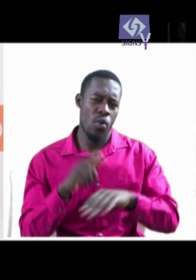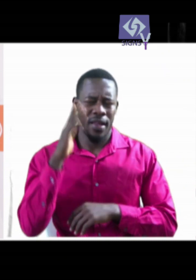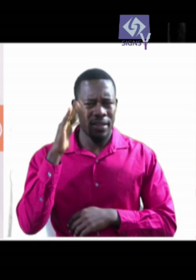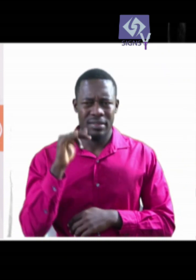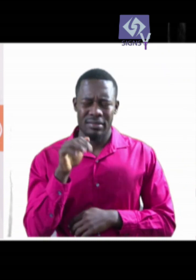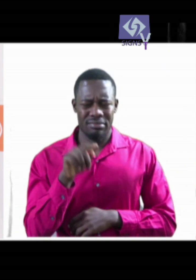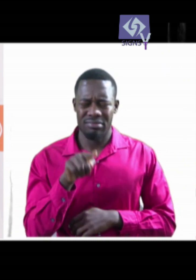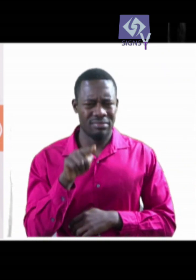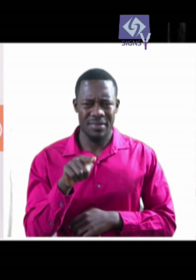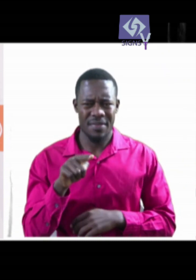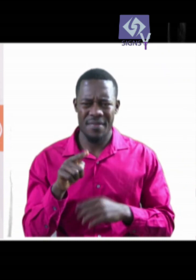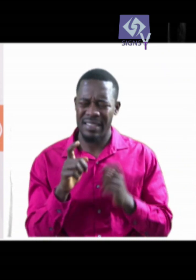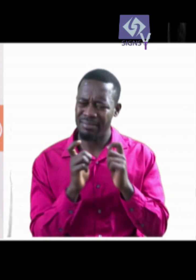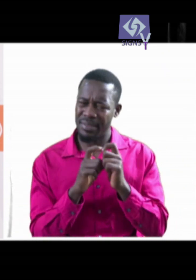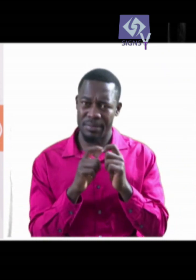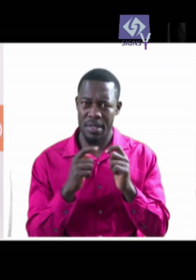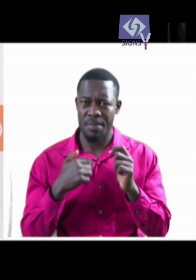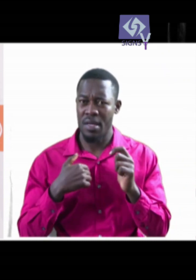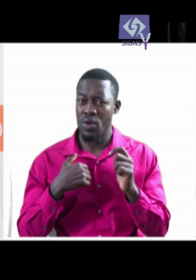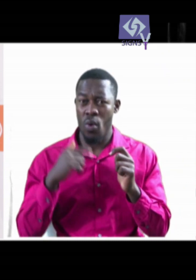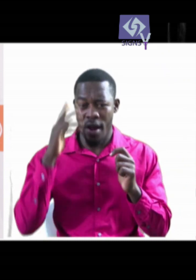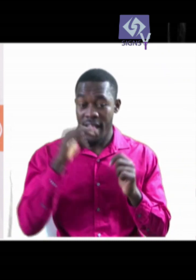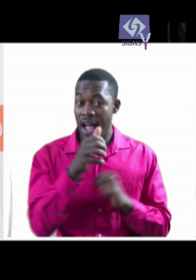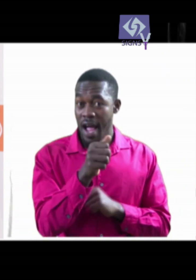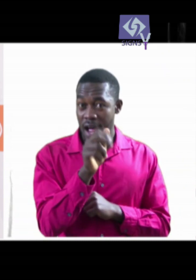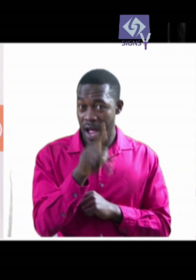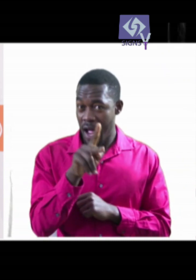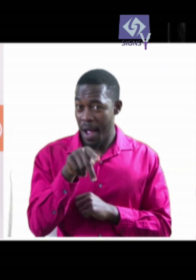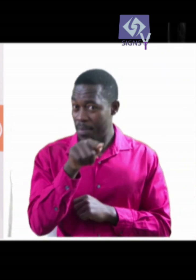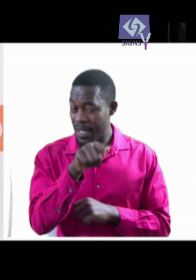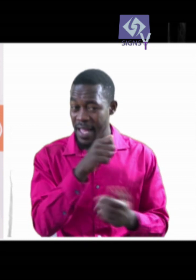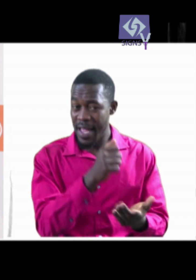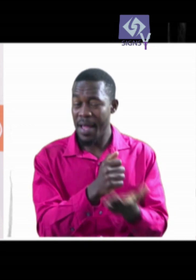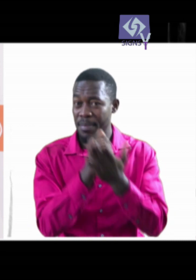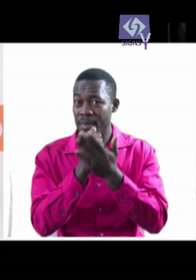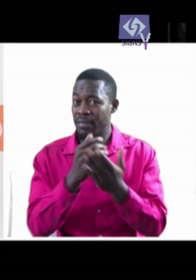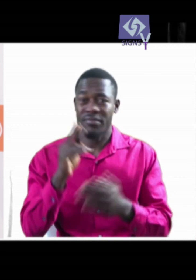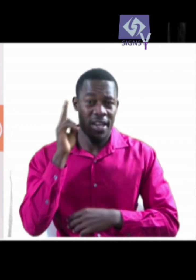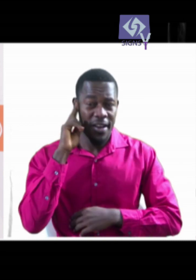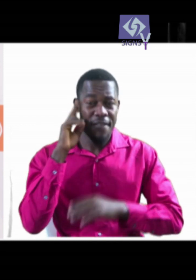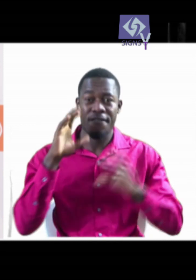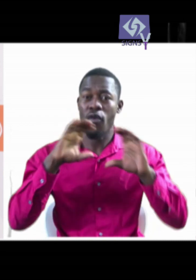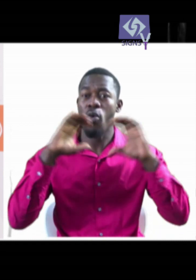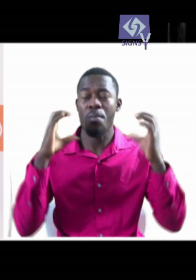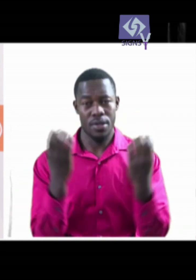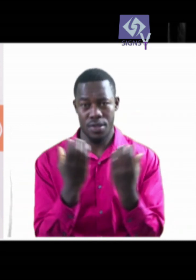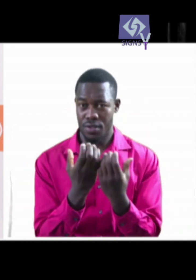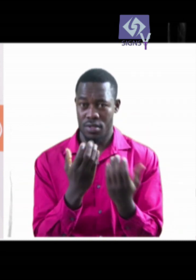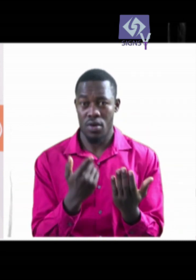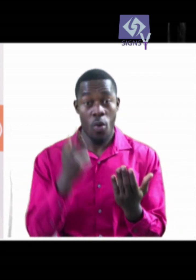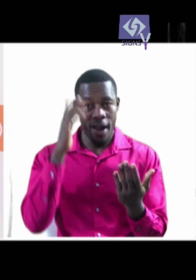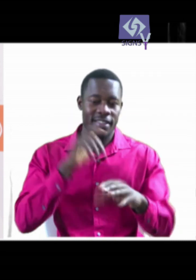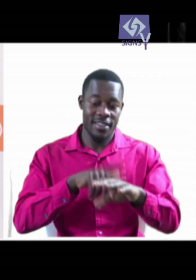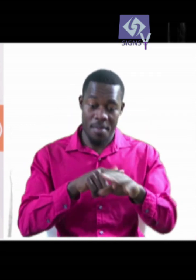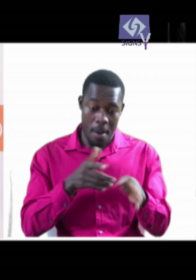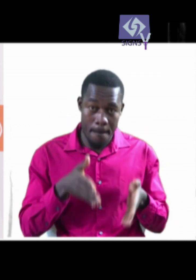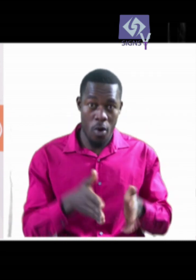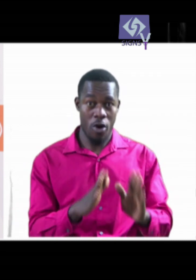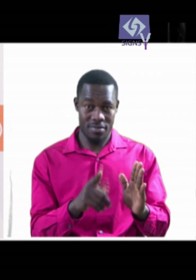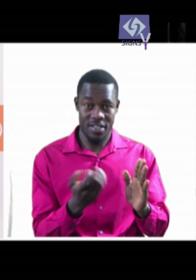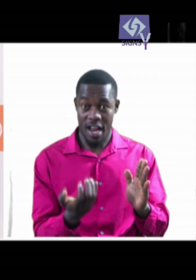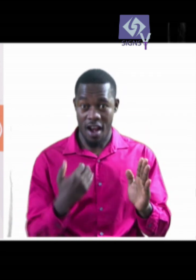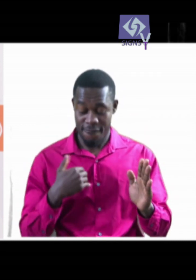period, I came across an interpreter who told me she helped a deaf